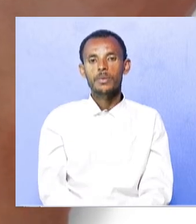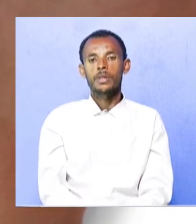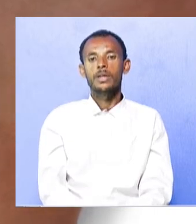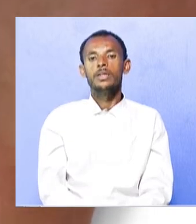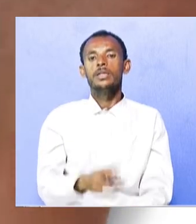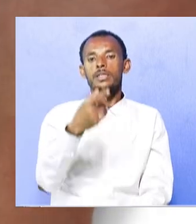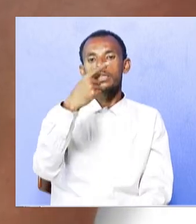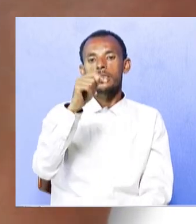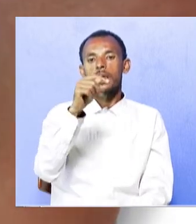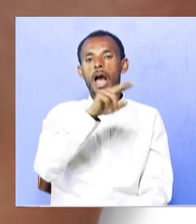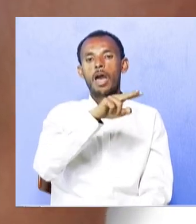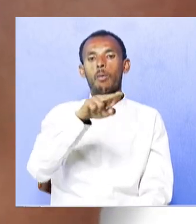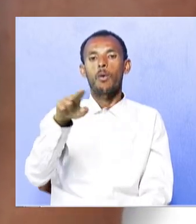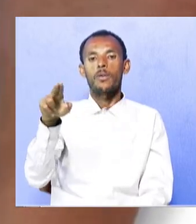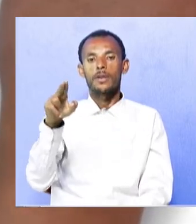hypotenuse